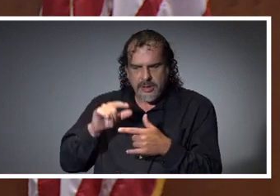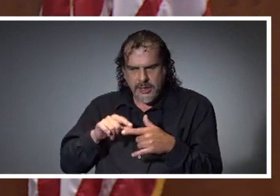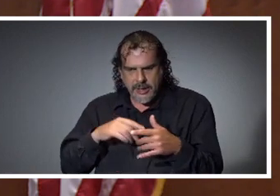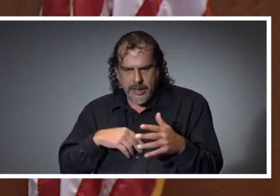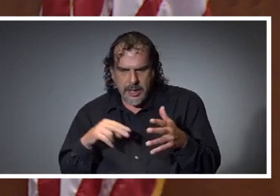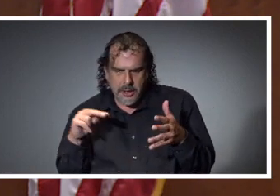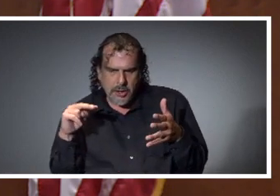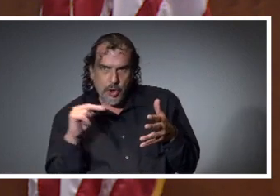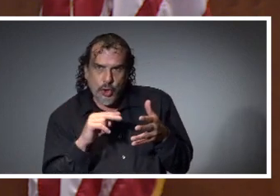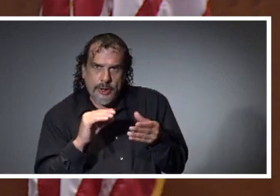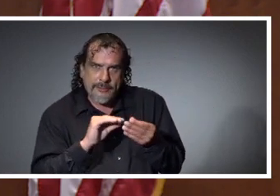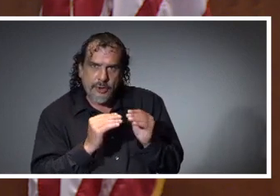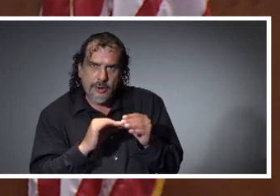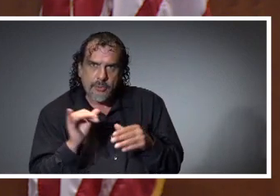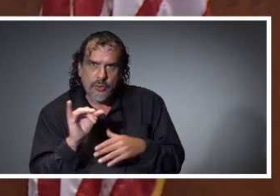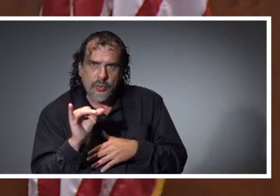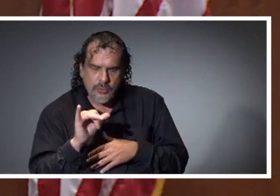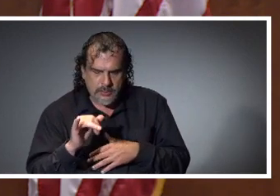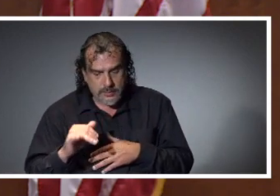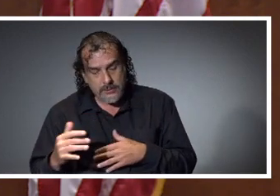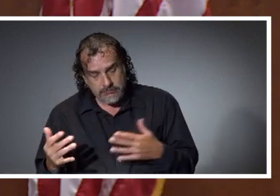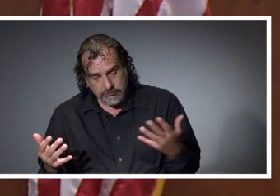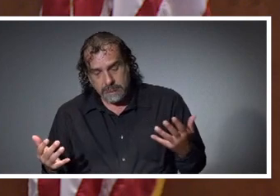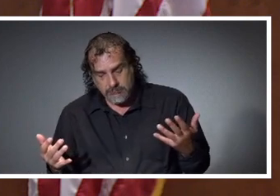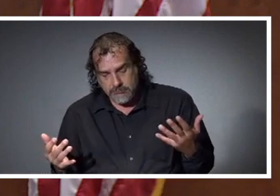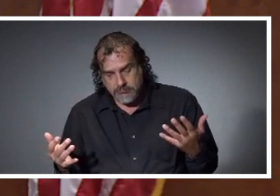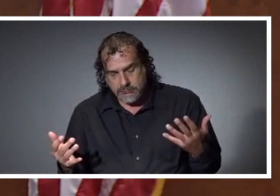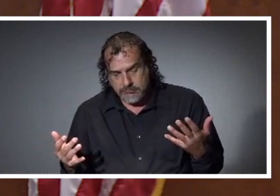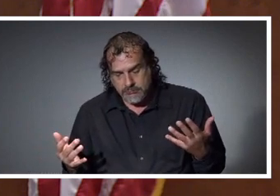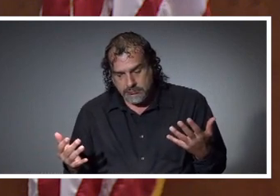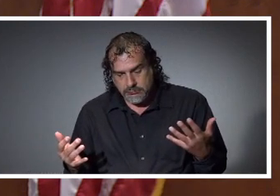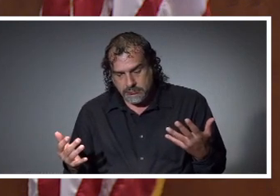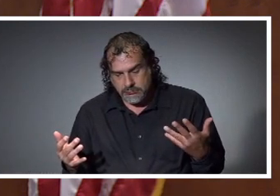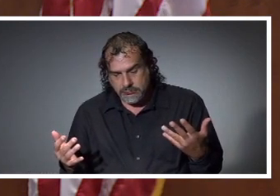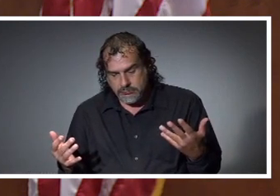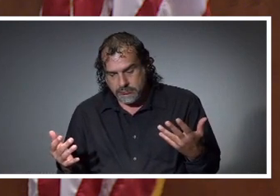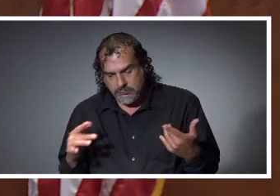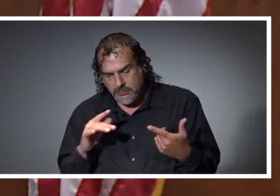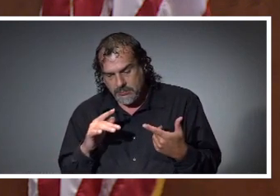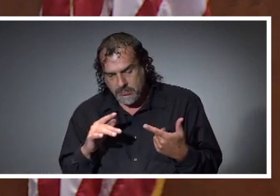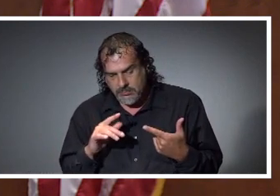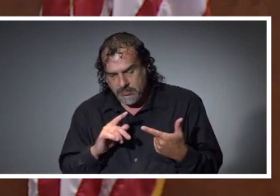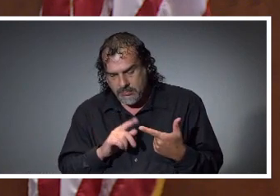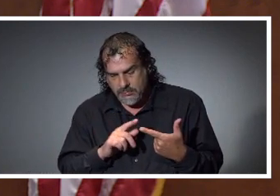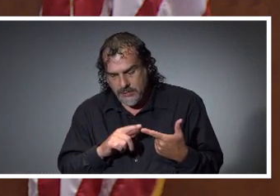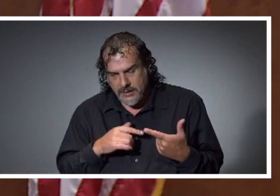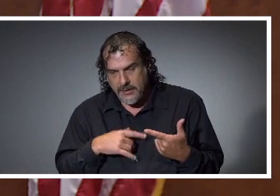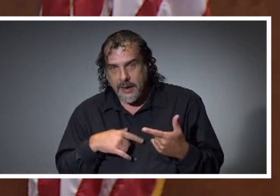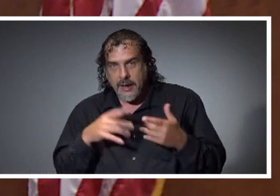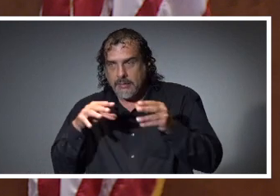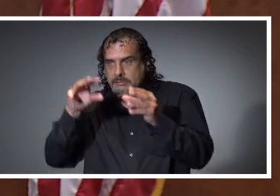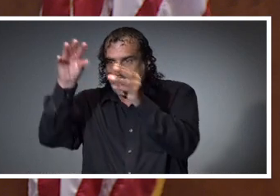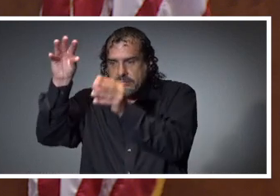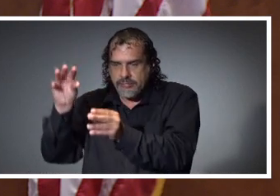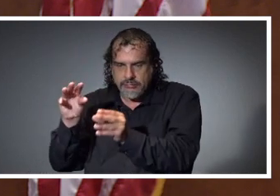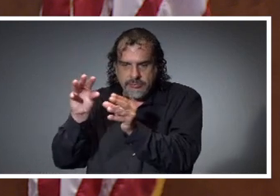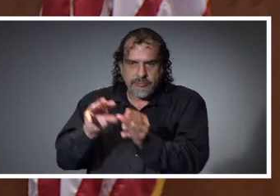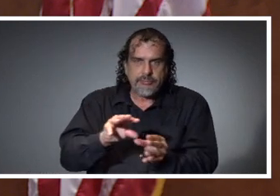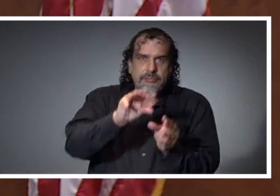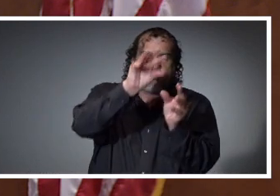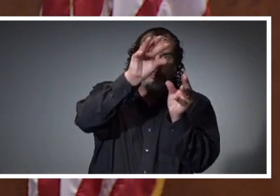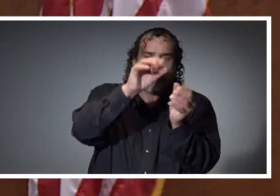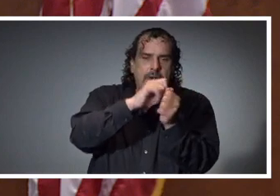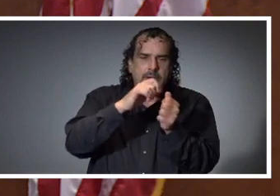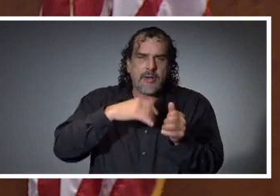numbers, now it looks like that sort of the wave, if you will, is moving more towards the Midwest and the upper Midwest. They're